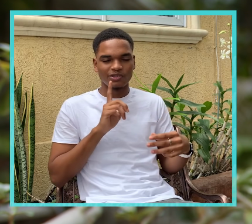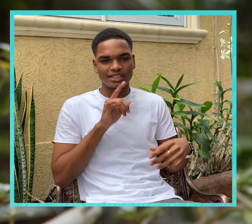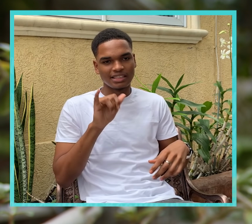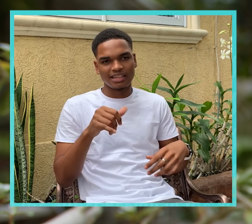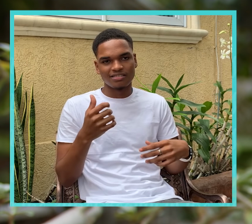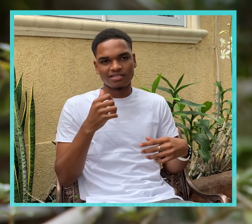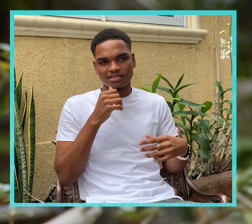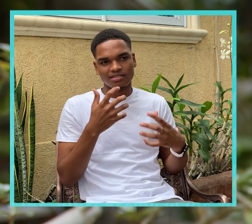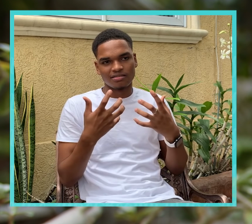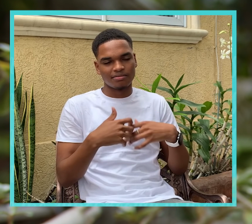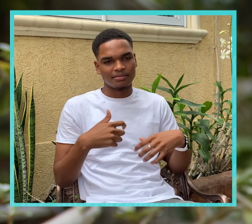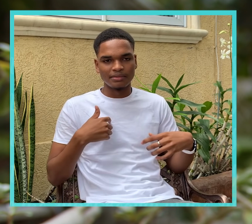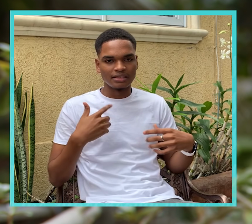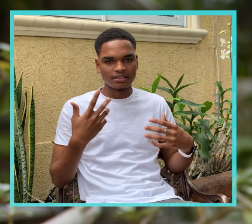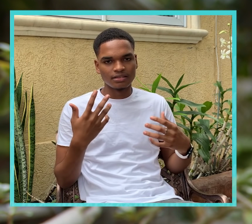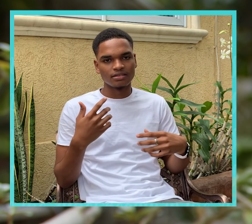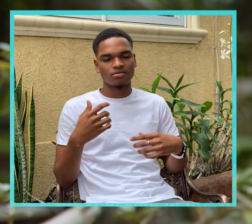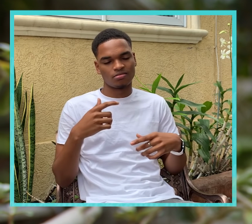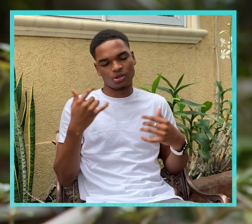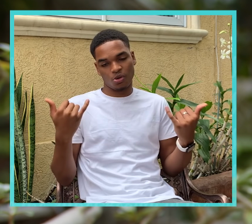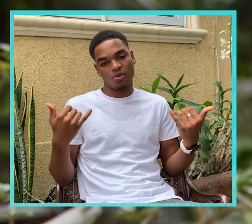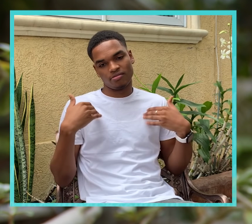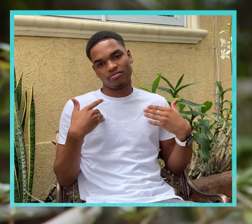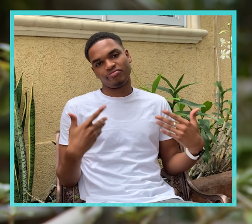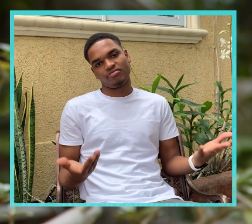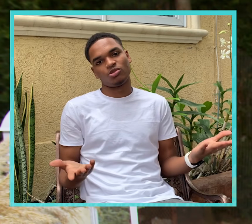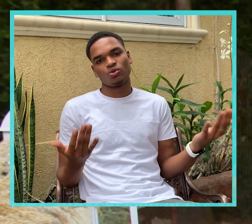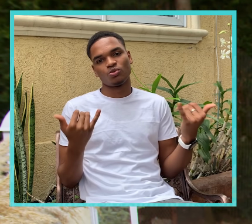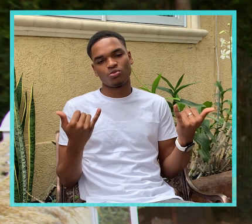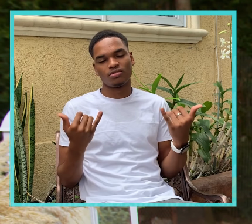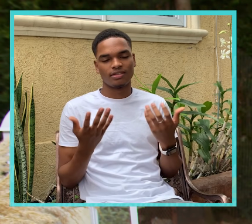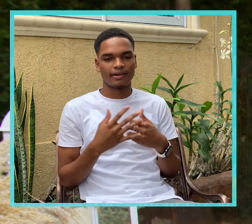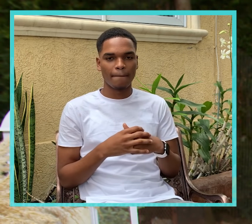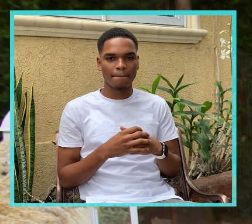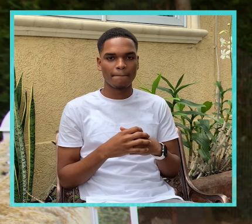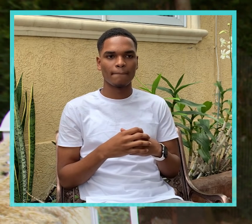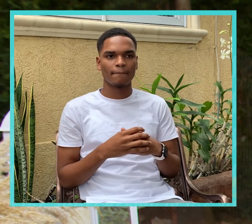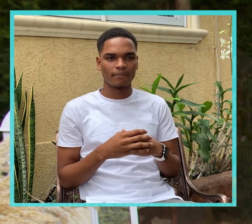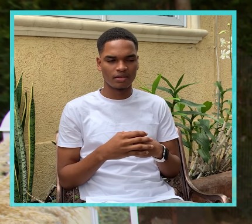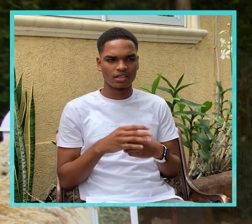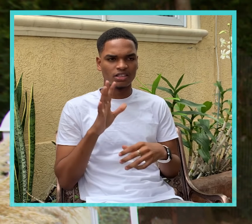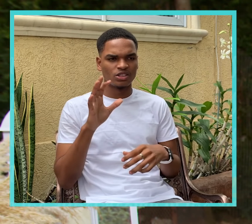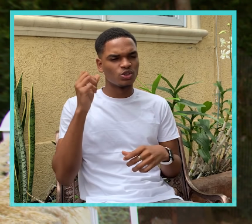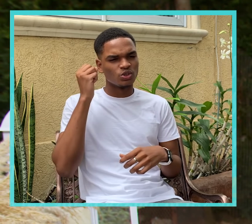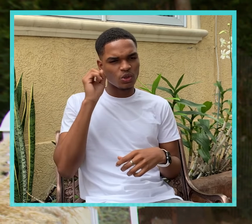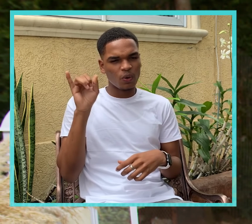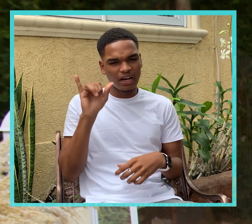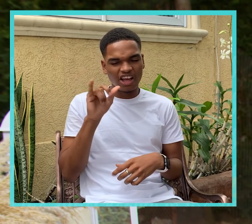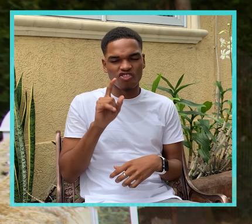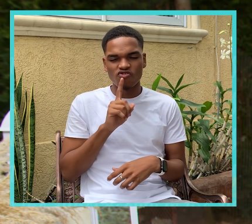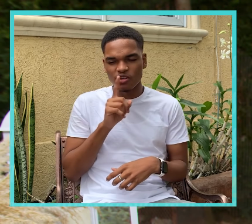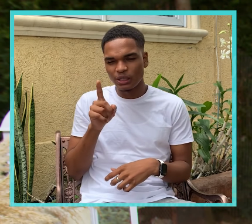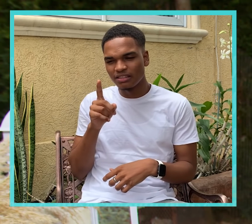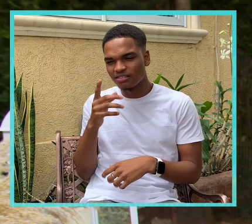I became a freelance interpreter and here I am today. Okay, sounds like an absurd question, but I have to ask,